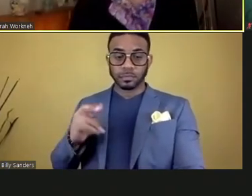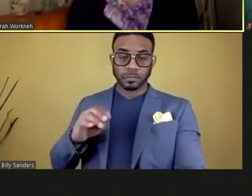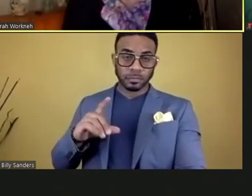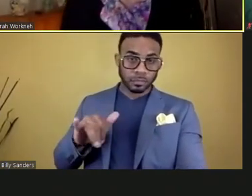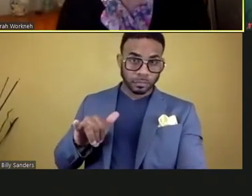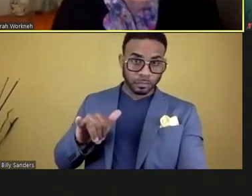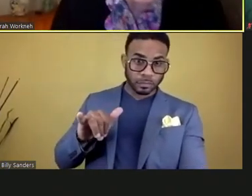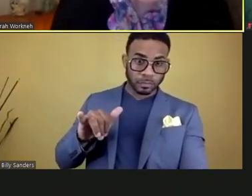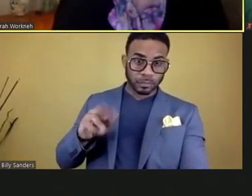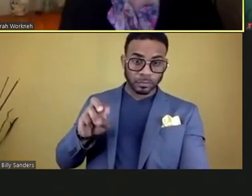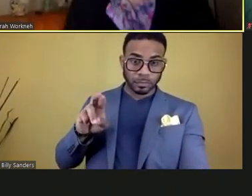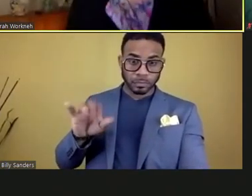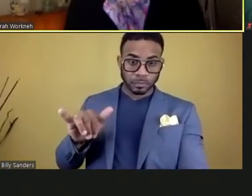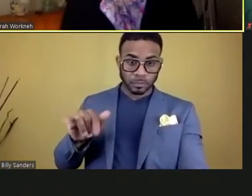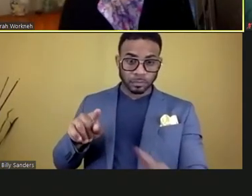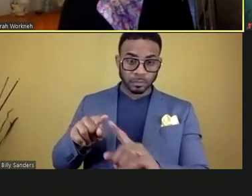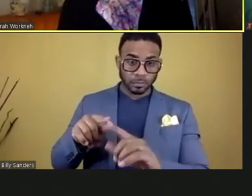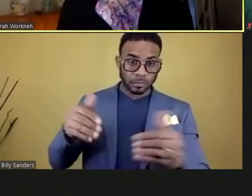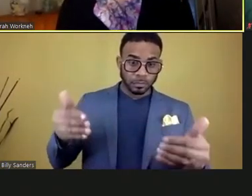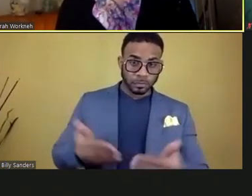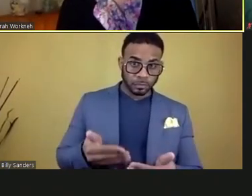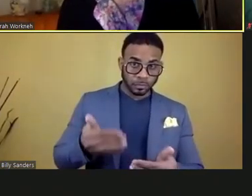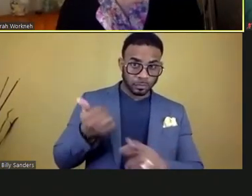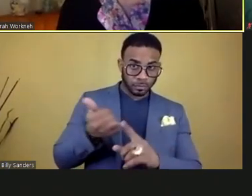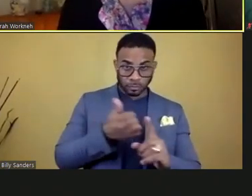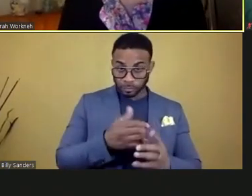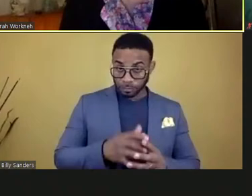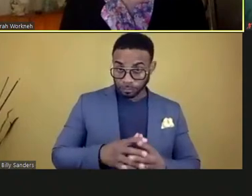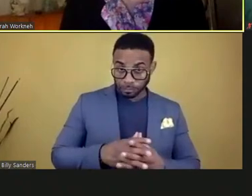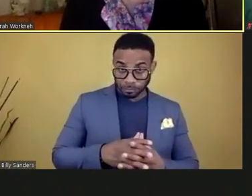Murray to introduce themselves.